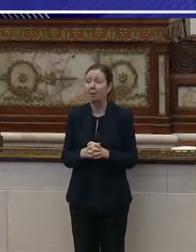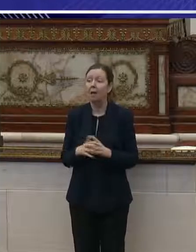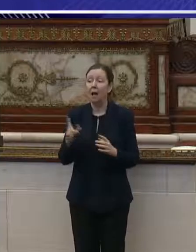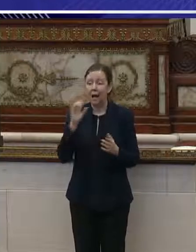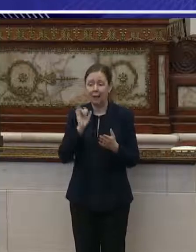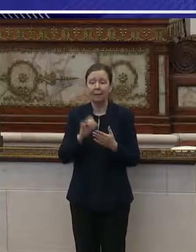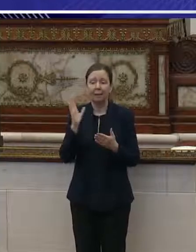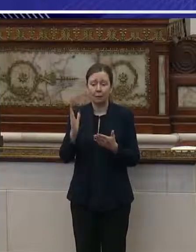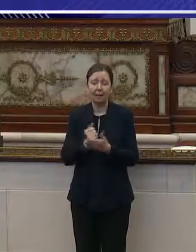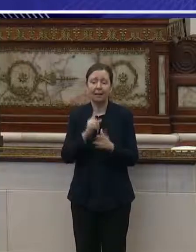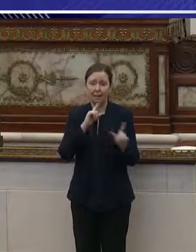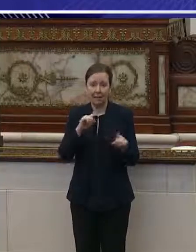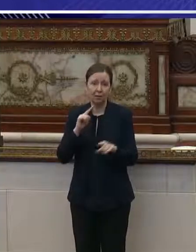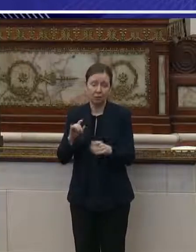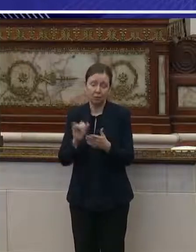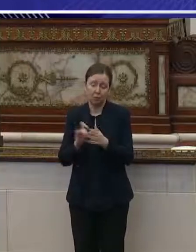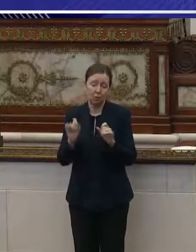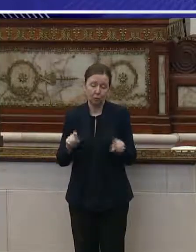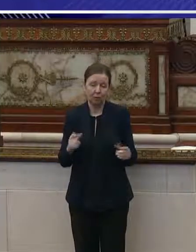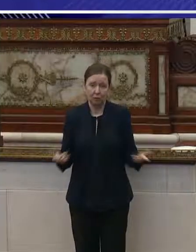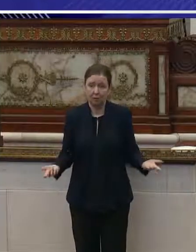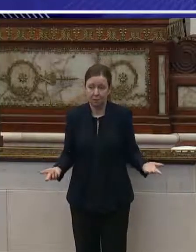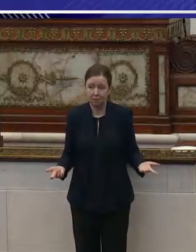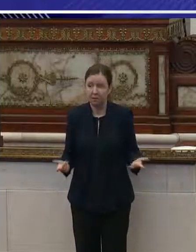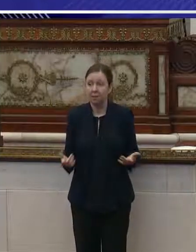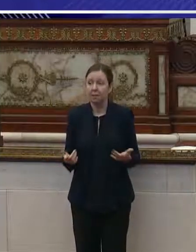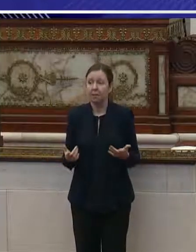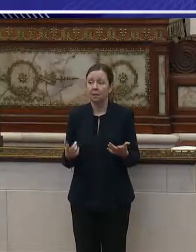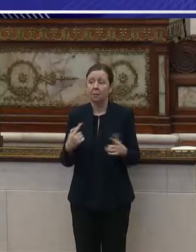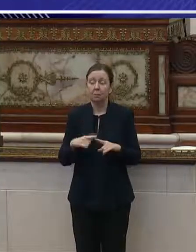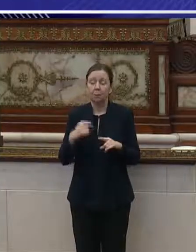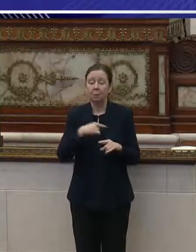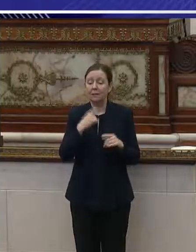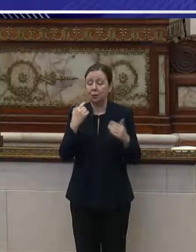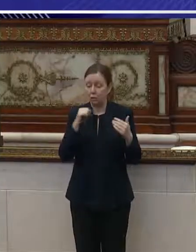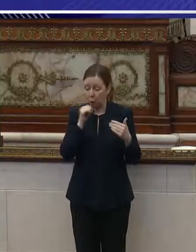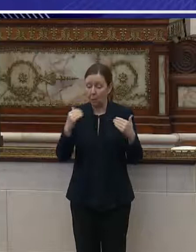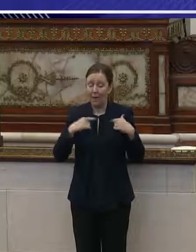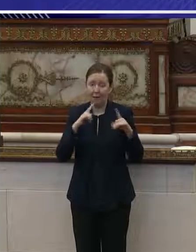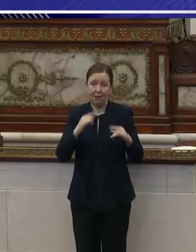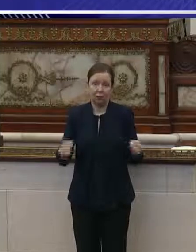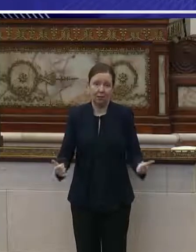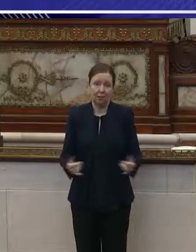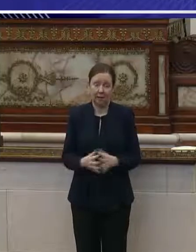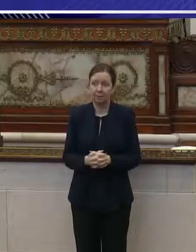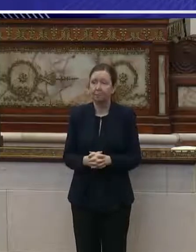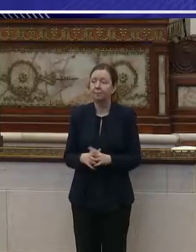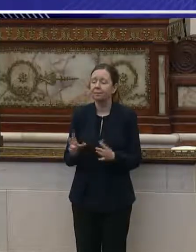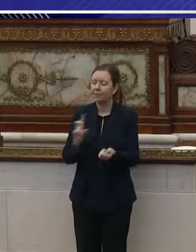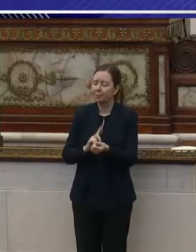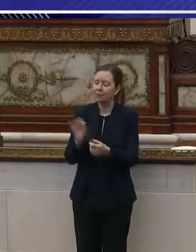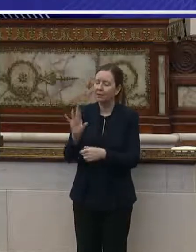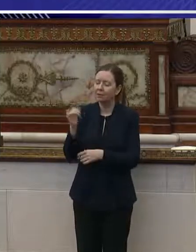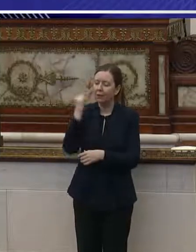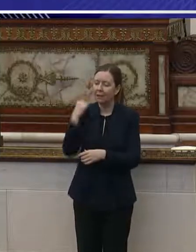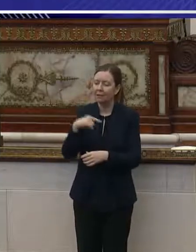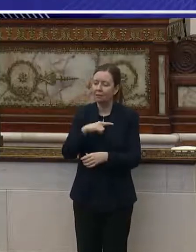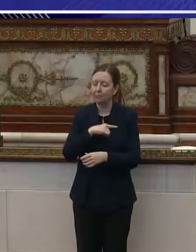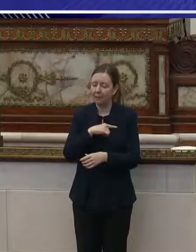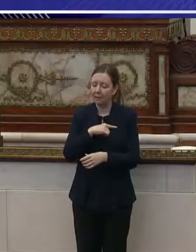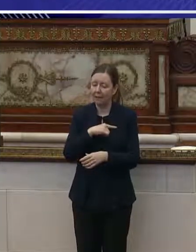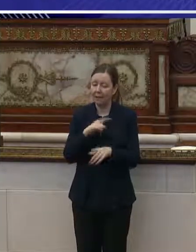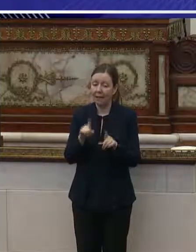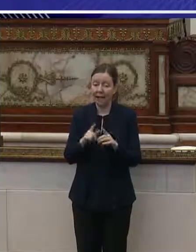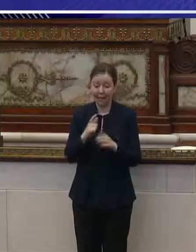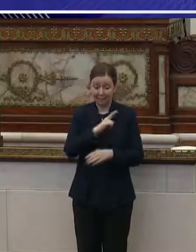think you will have the answers to those questions, but we just don't simply have those answers today. And Dr. Farley, I think as